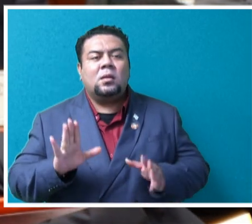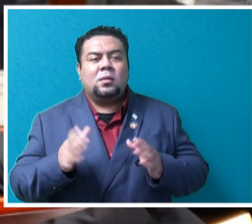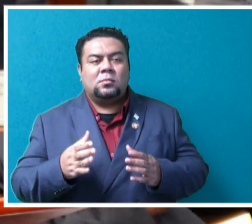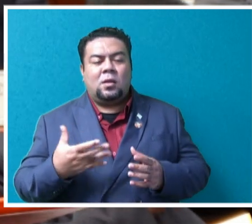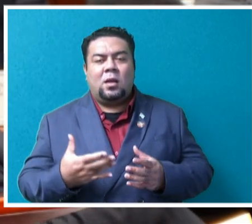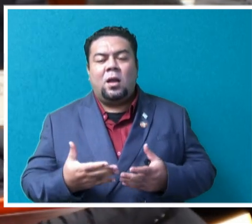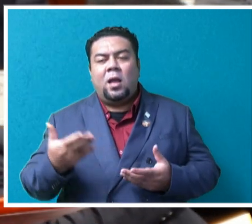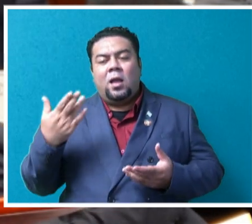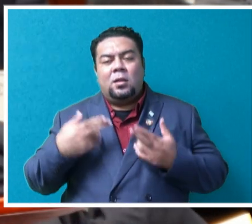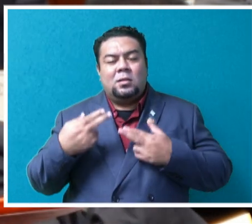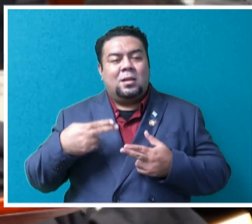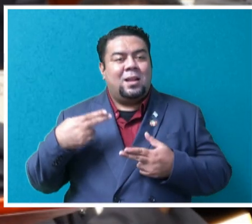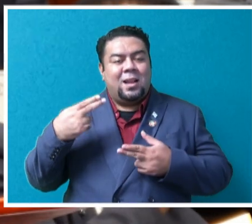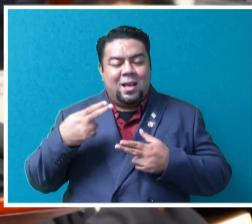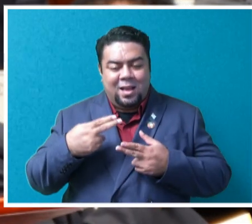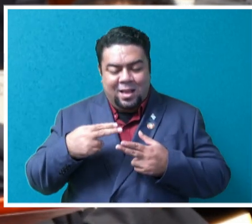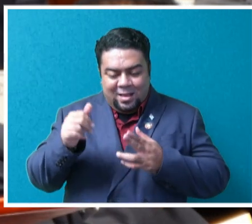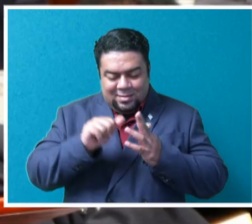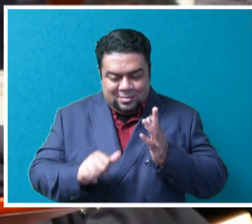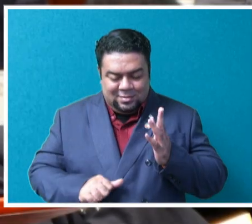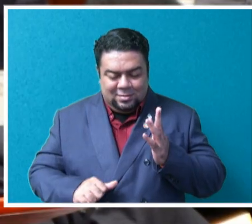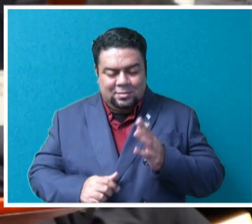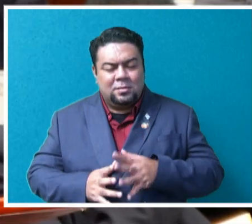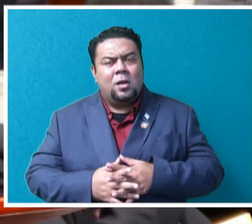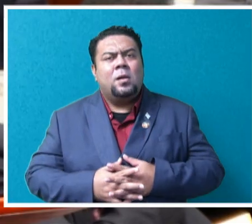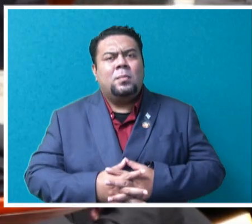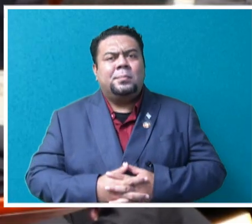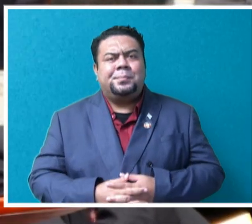art dimension of our portfolio.